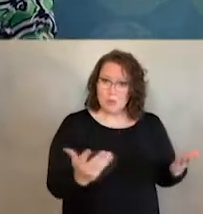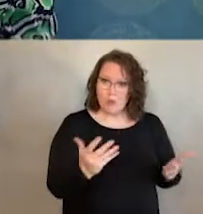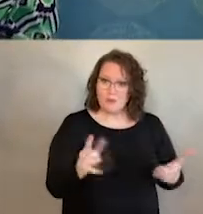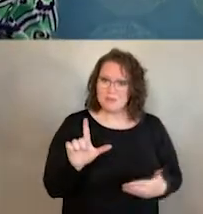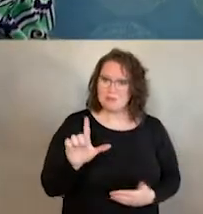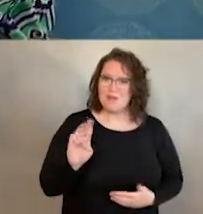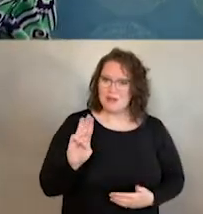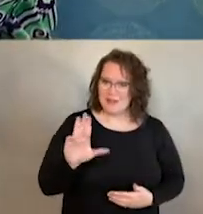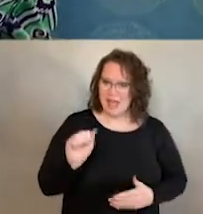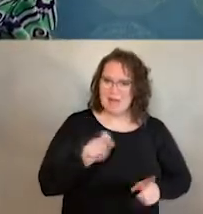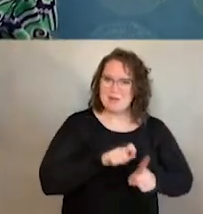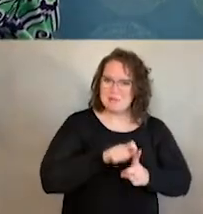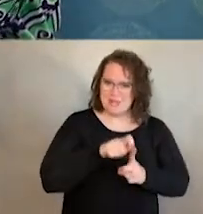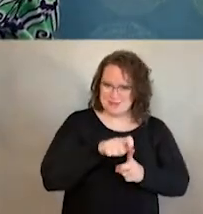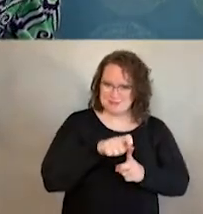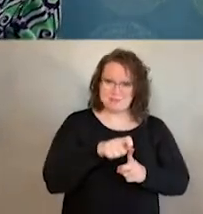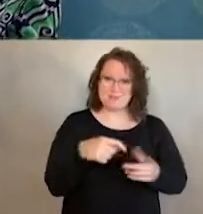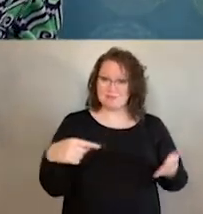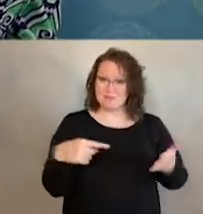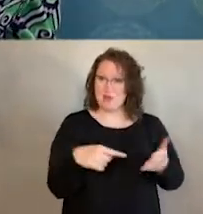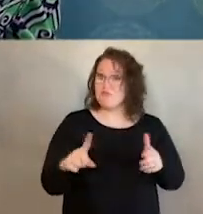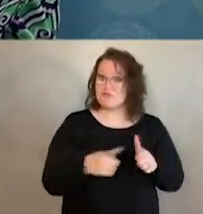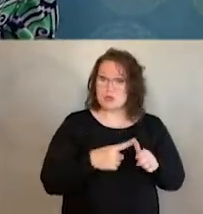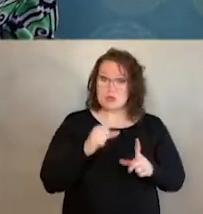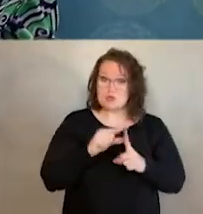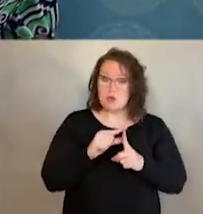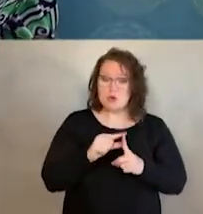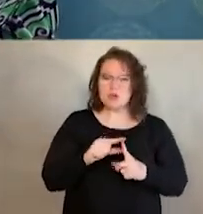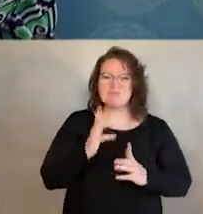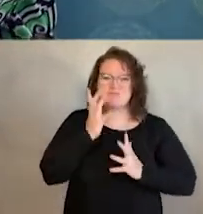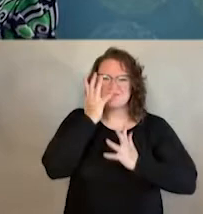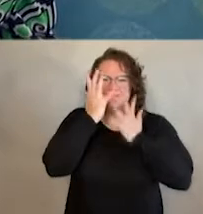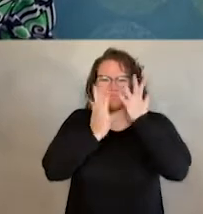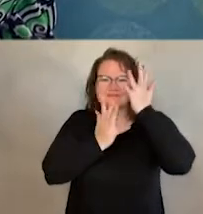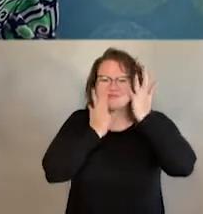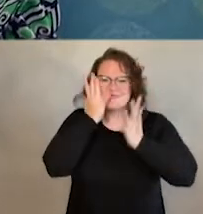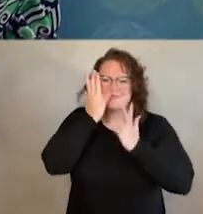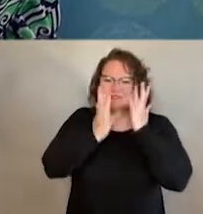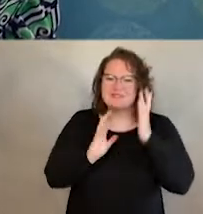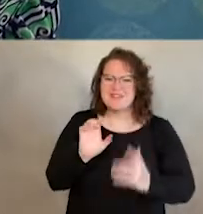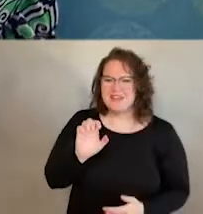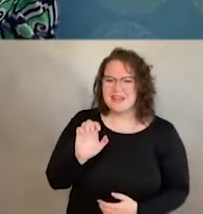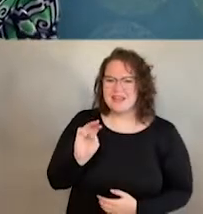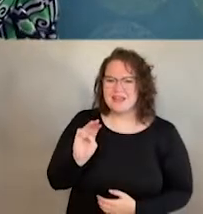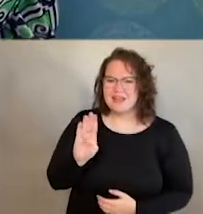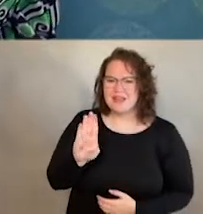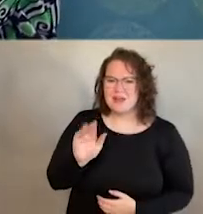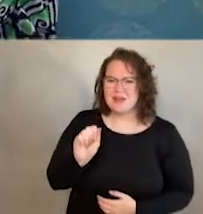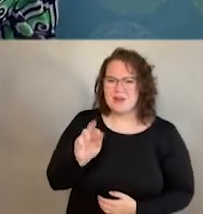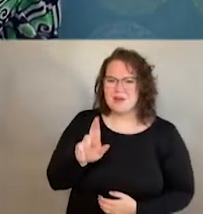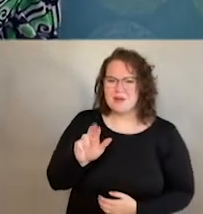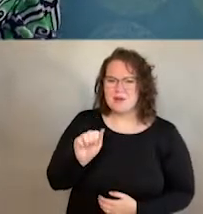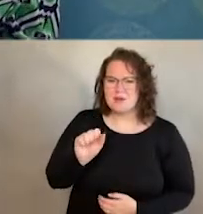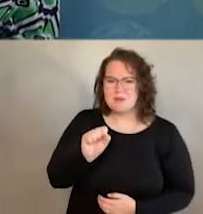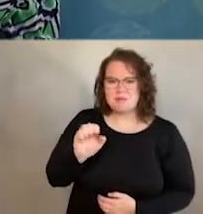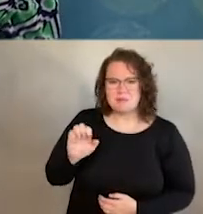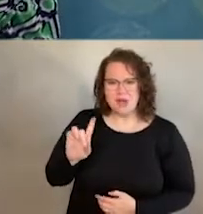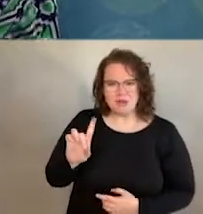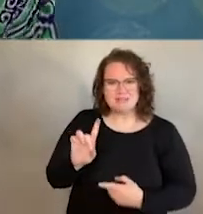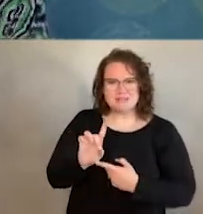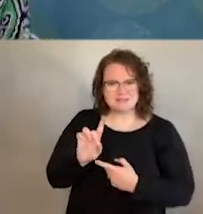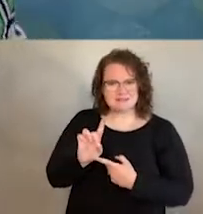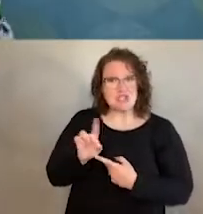We see the word embarrassed. I remember reading that word. Camilla felt very embarrassed as all of her stripes changed.